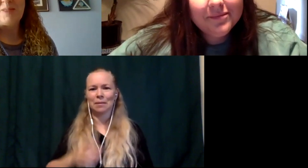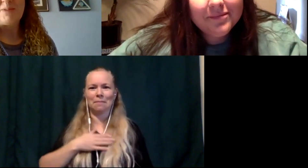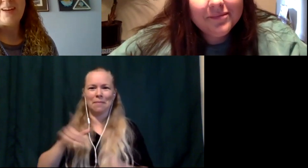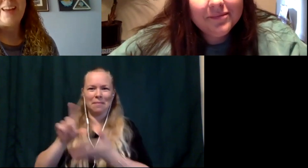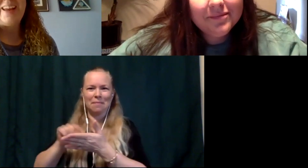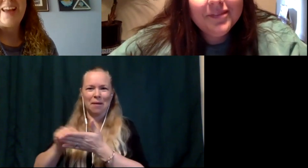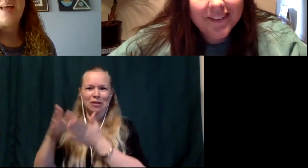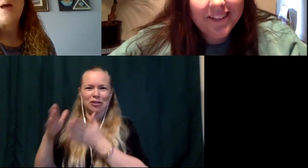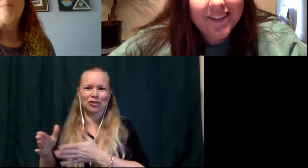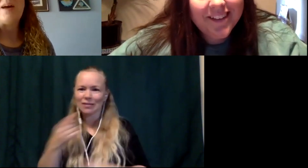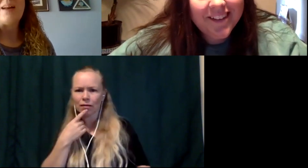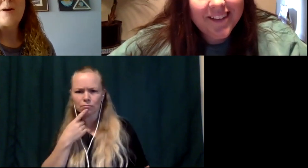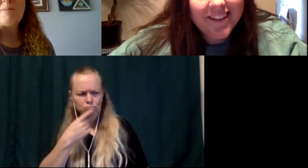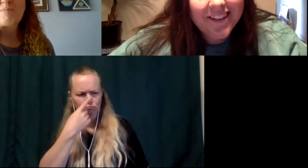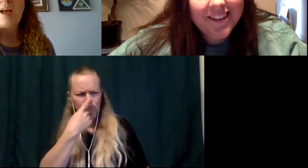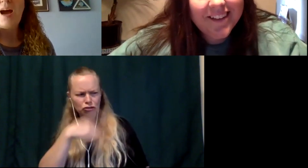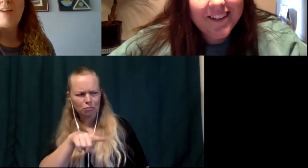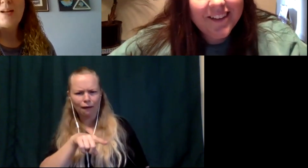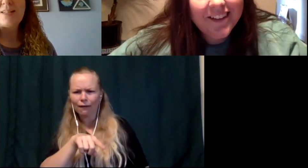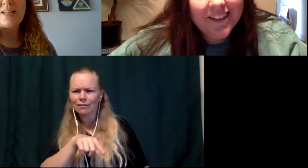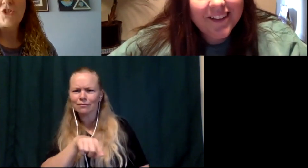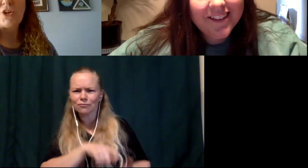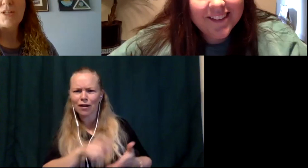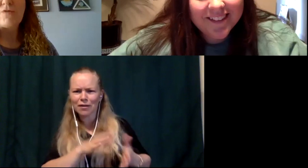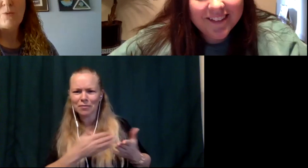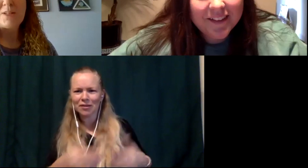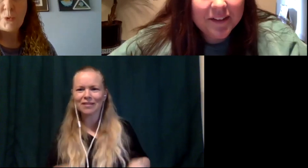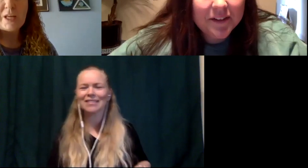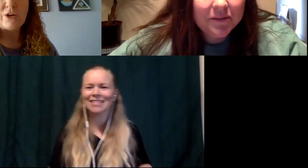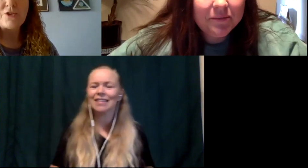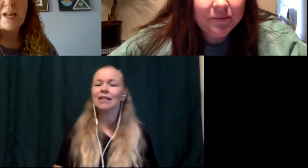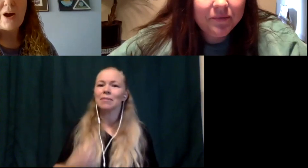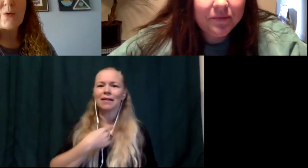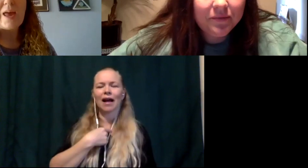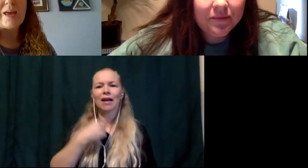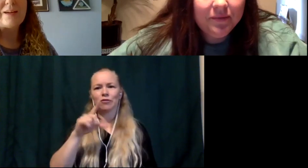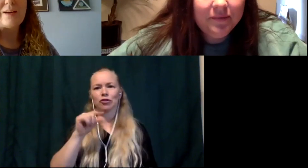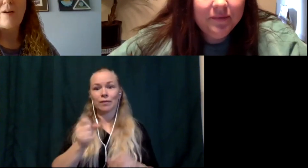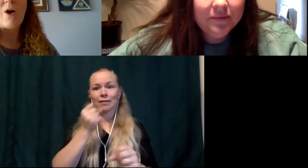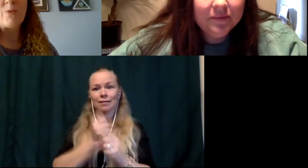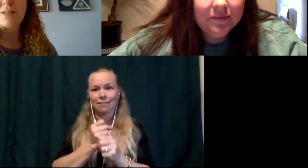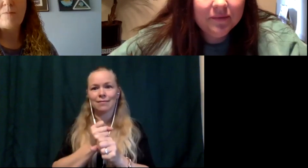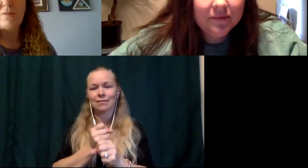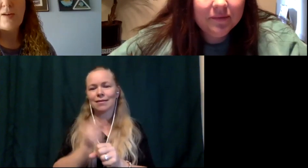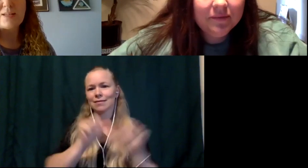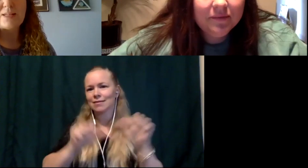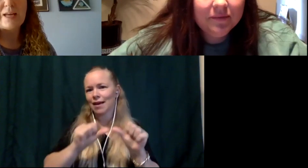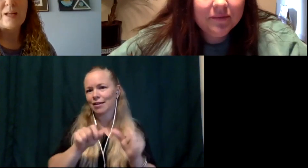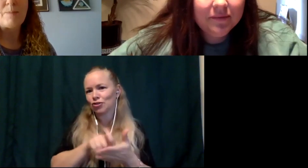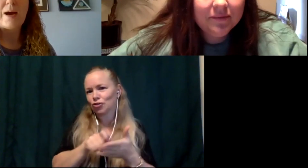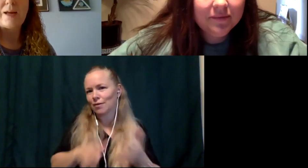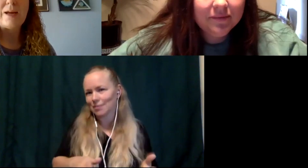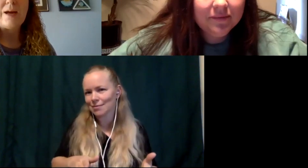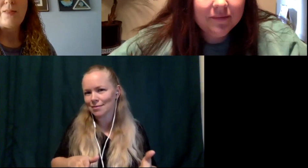me to write the book. But I've been a science journalist for almost 20 years now, and always have been